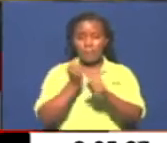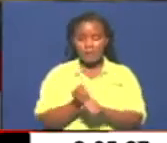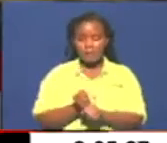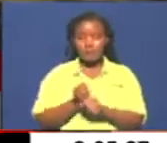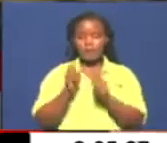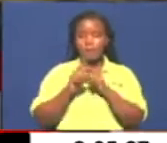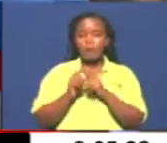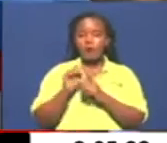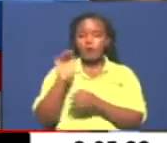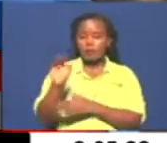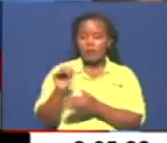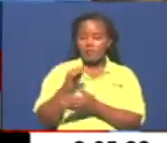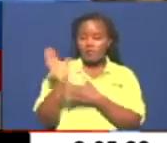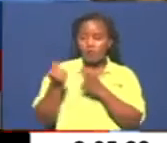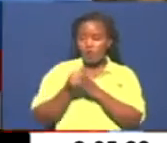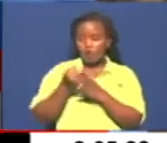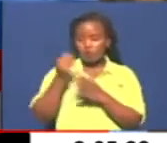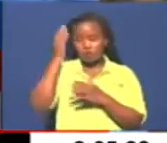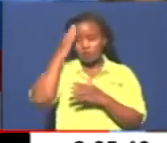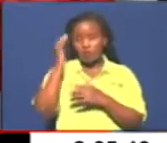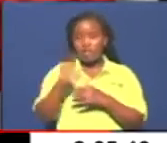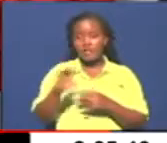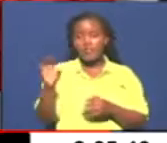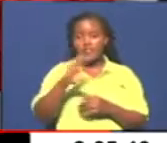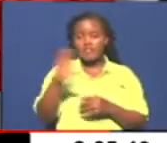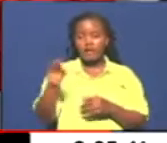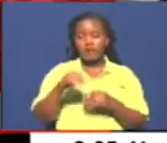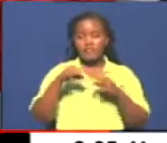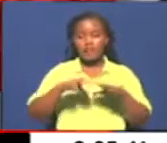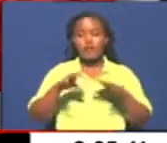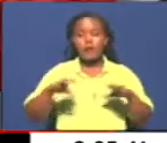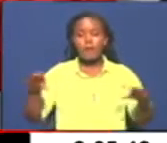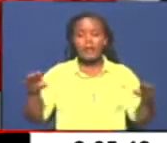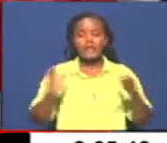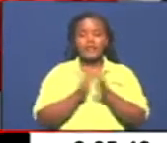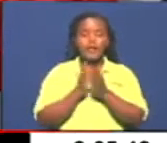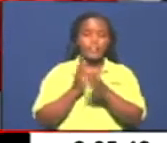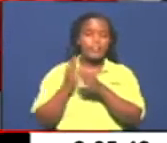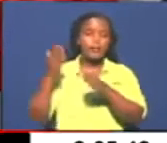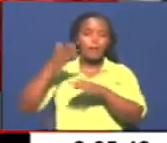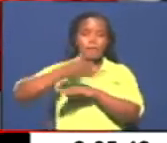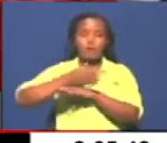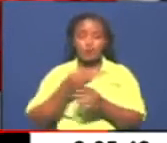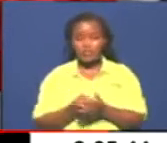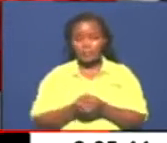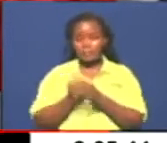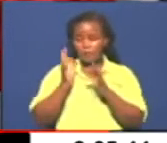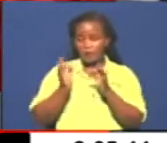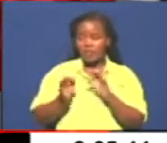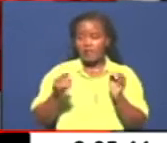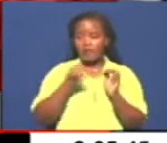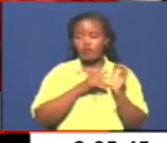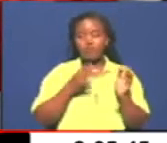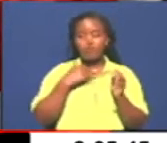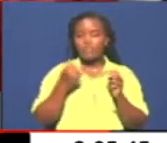on the untapped East Africa market and beyond. We want an open ship register and a ship